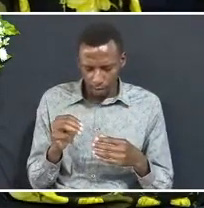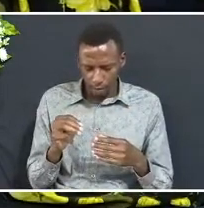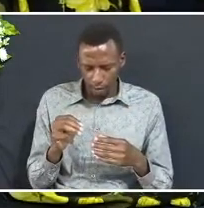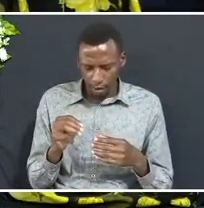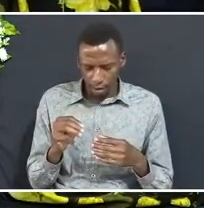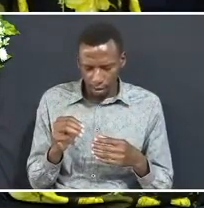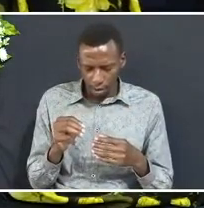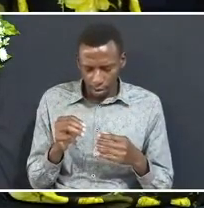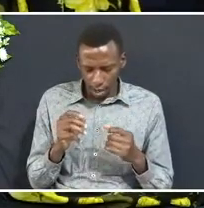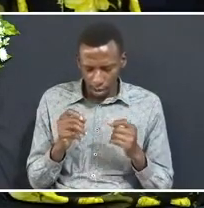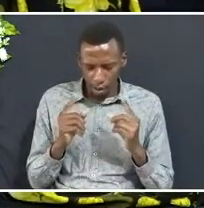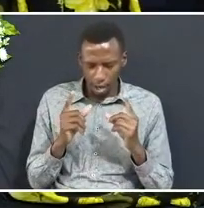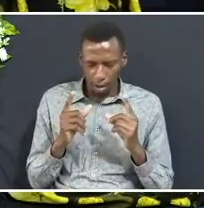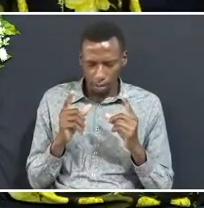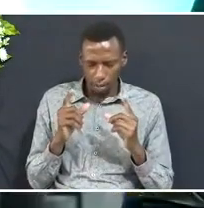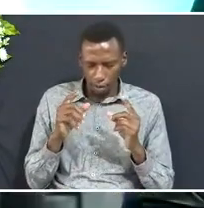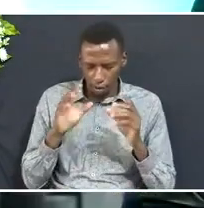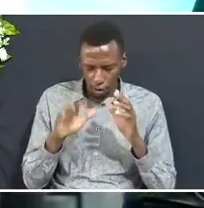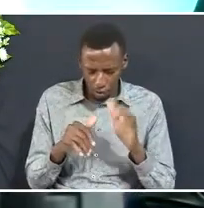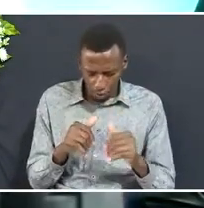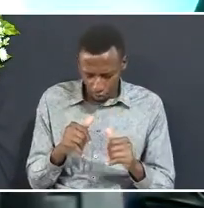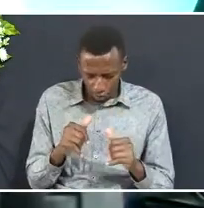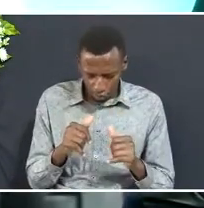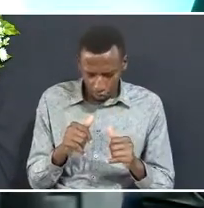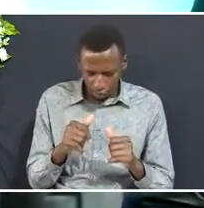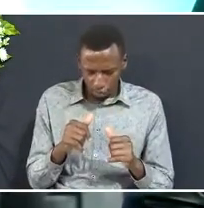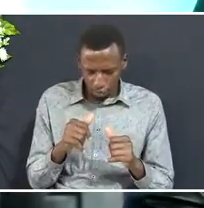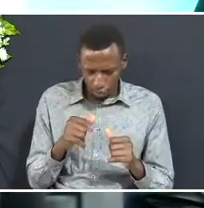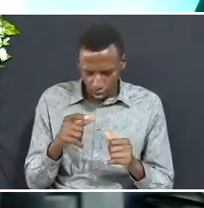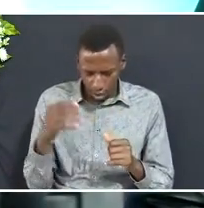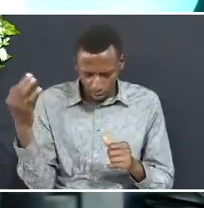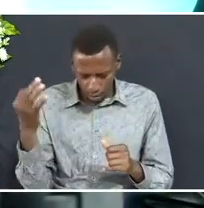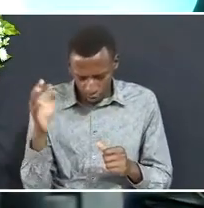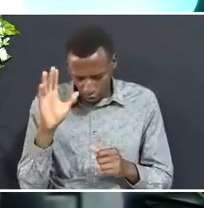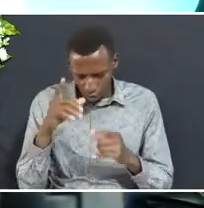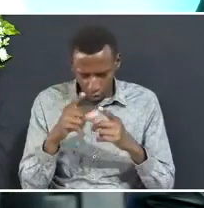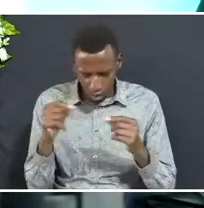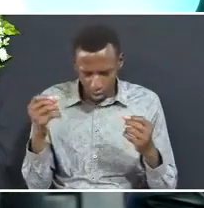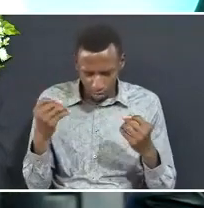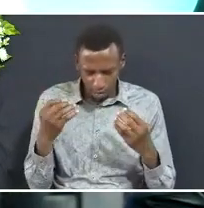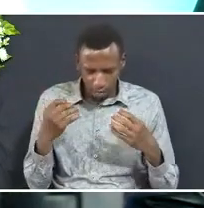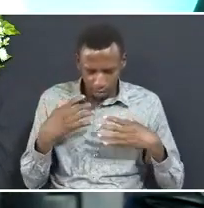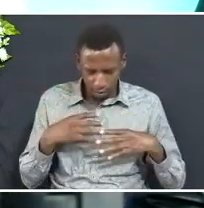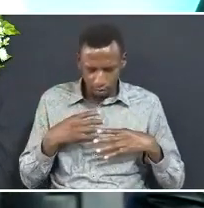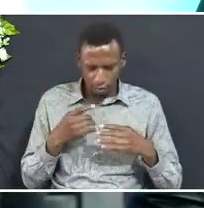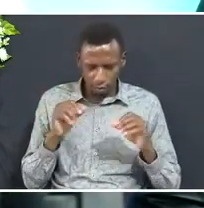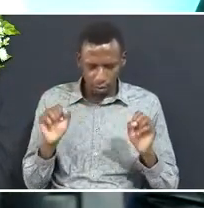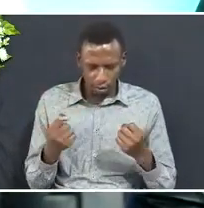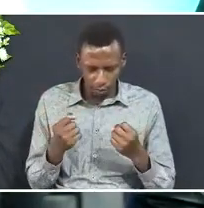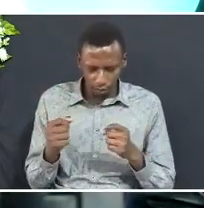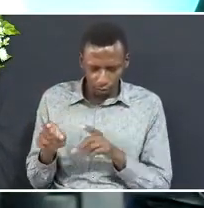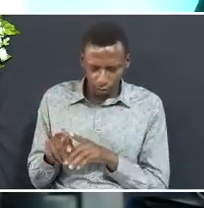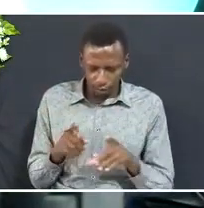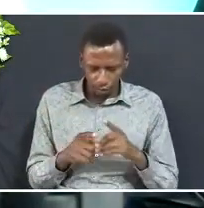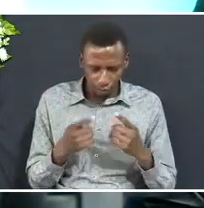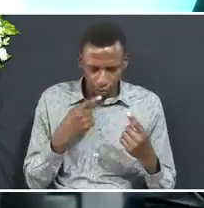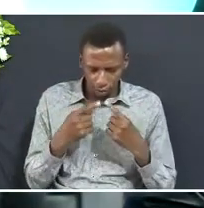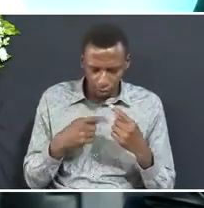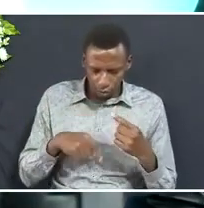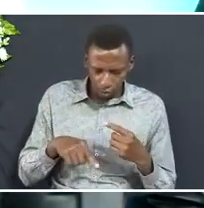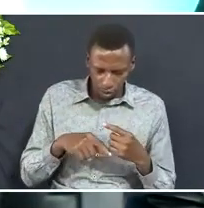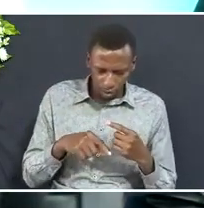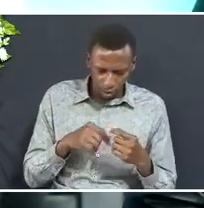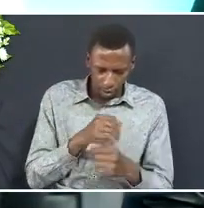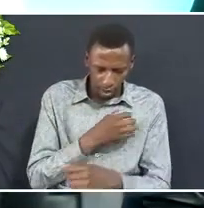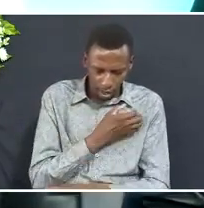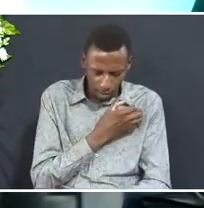word, and many people were saved. And you also spoke to us concerning empowering us